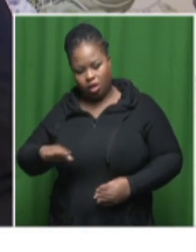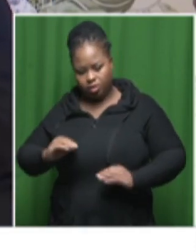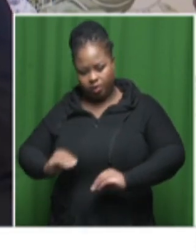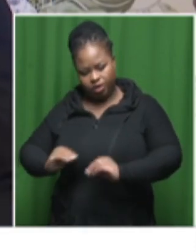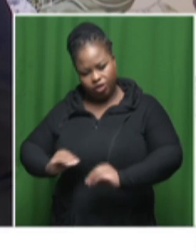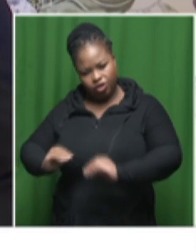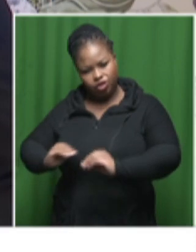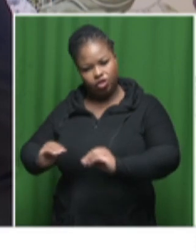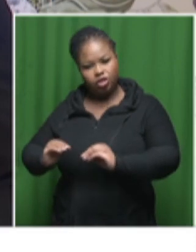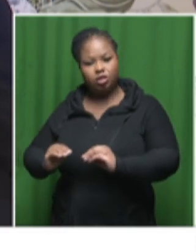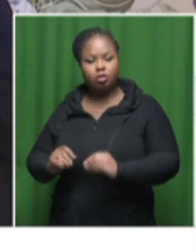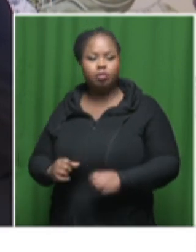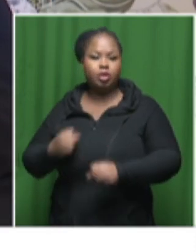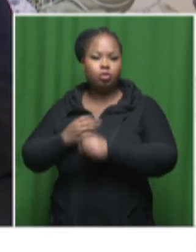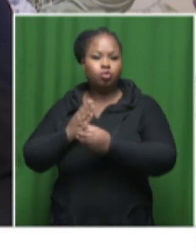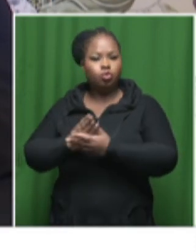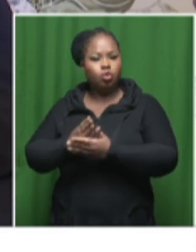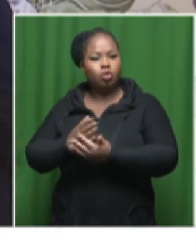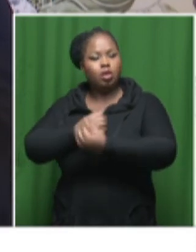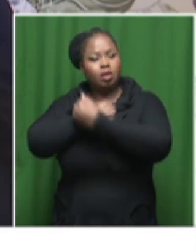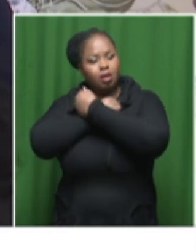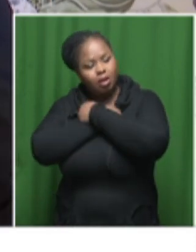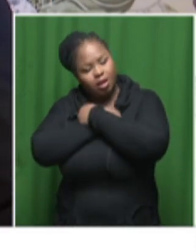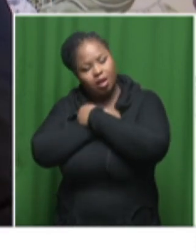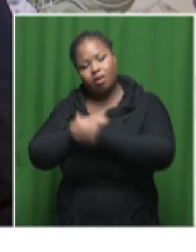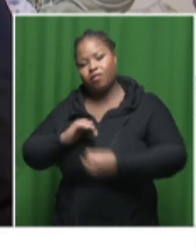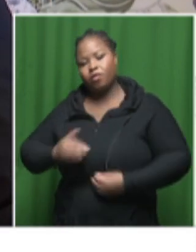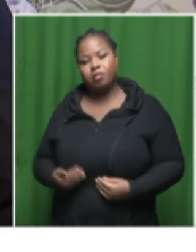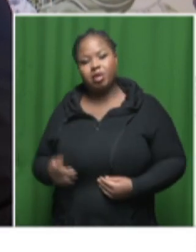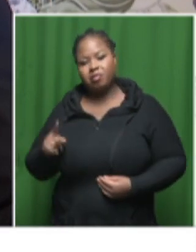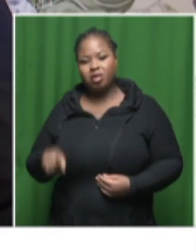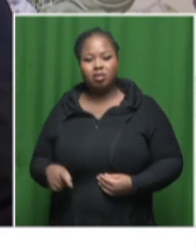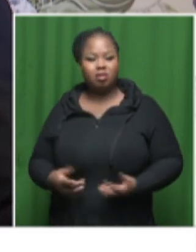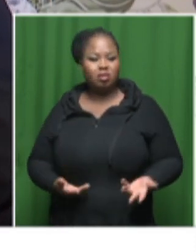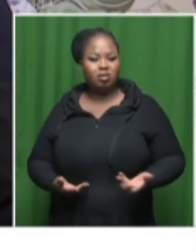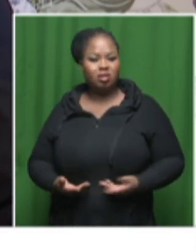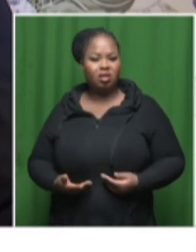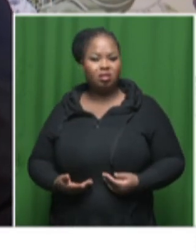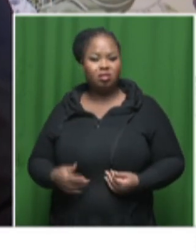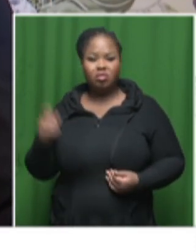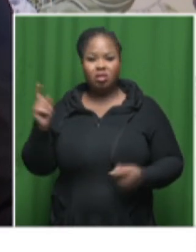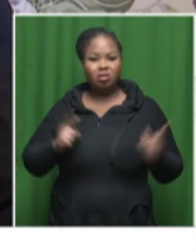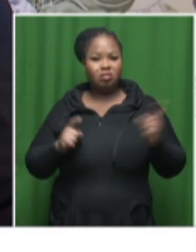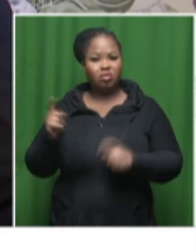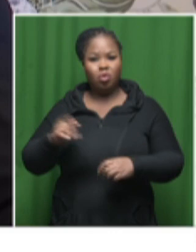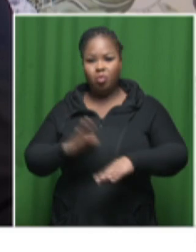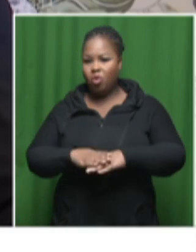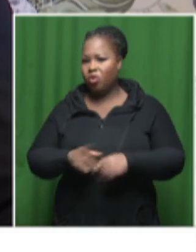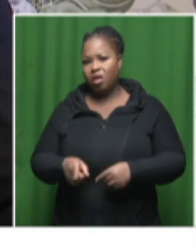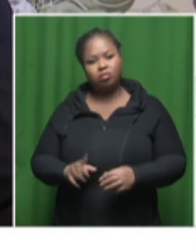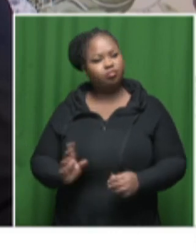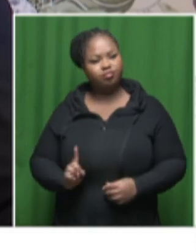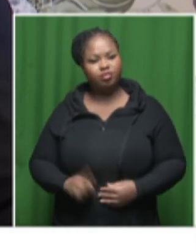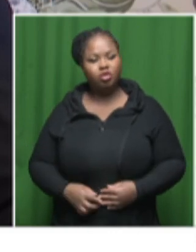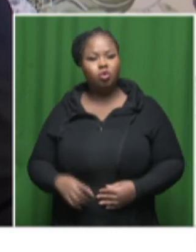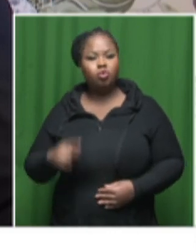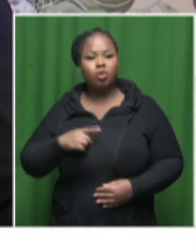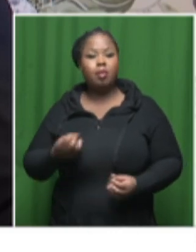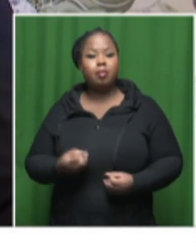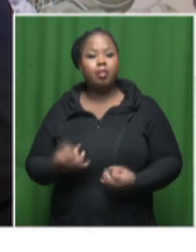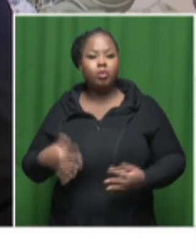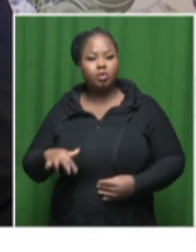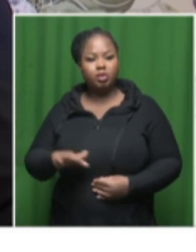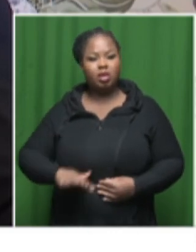that they must extend love to any woman, we are not going to have a lot of them coming into our spaces. In the majority of our